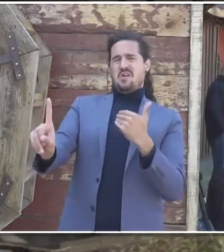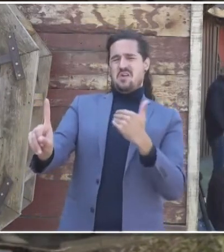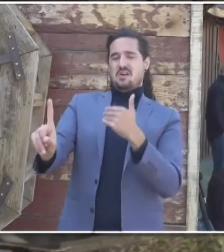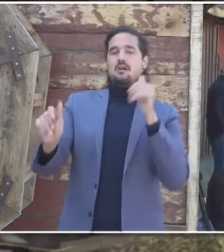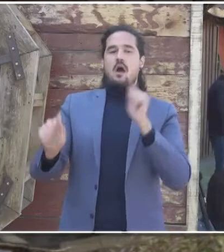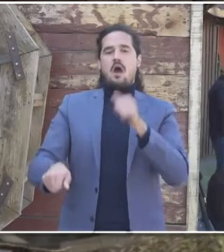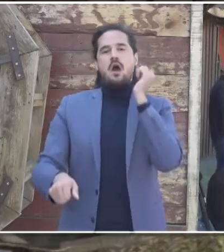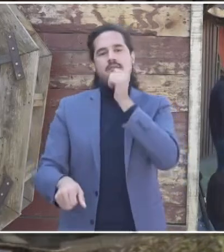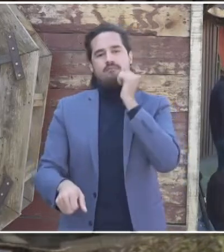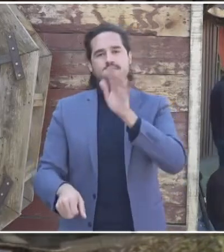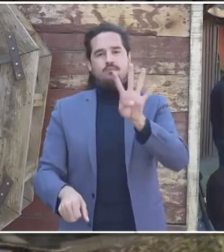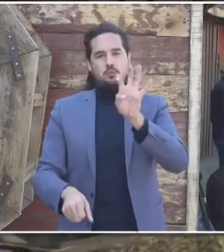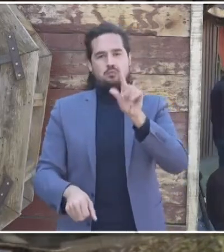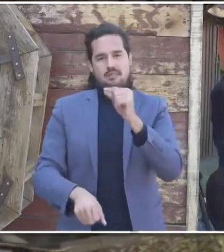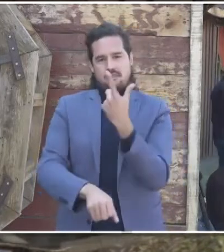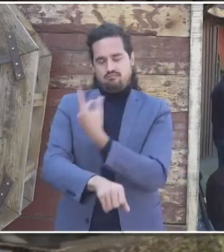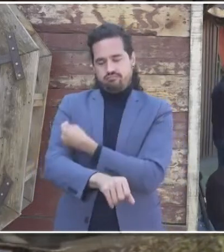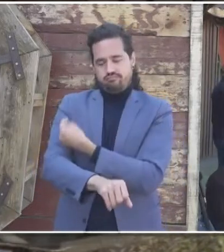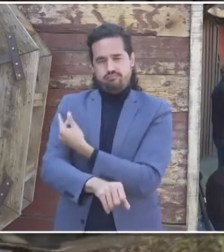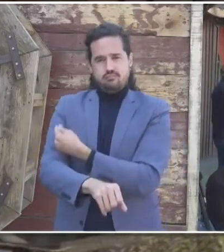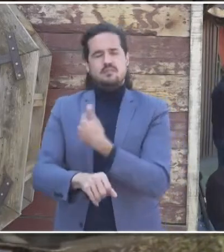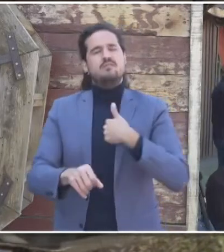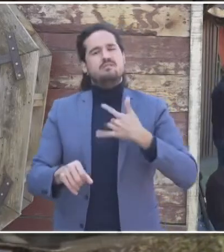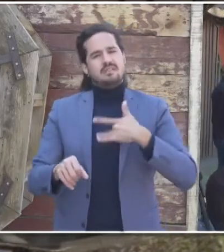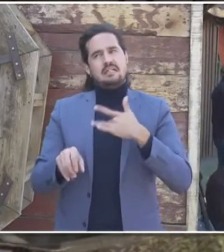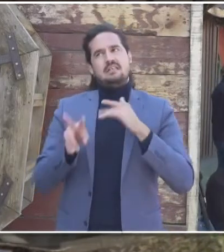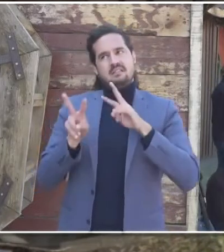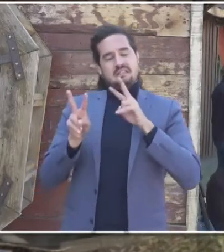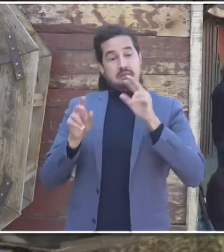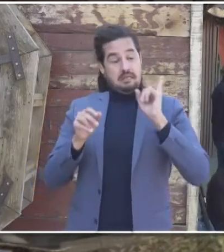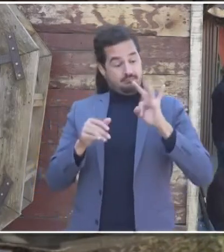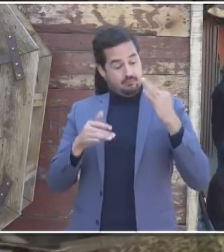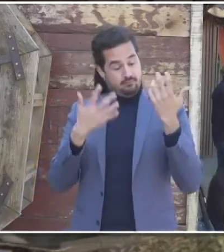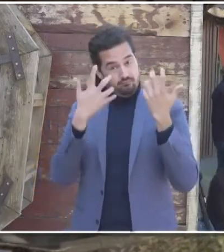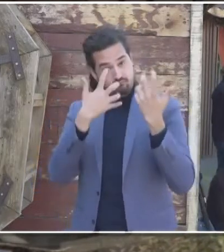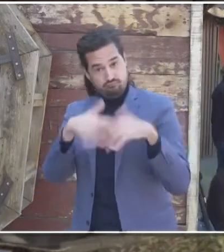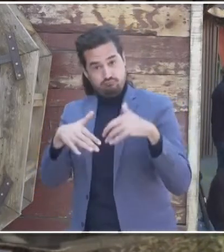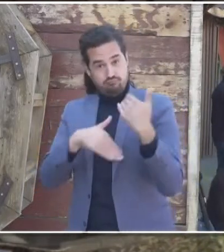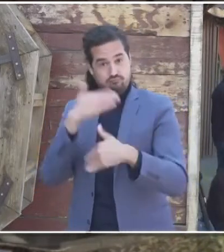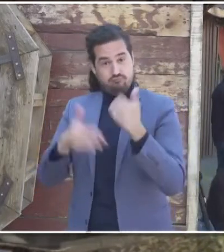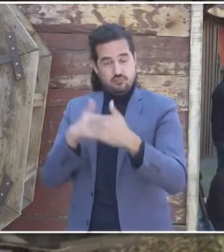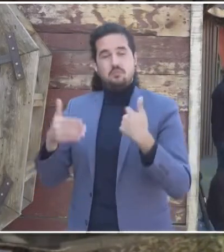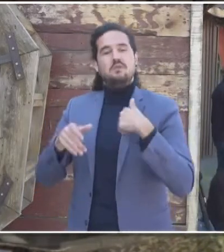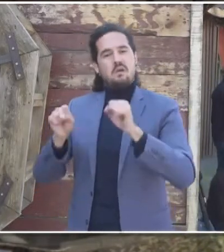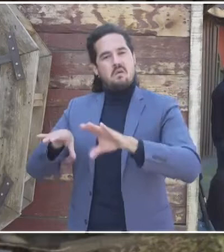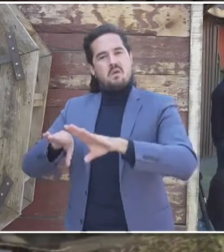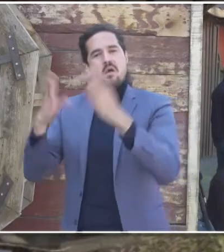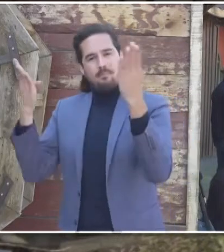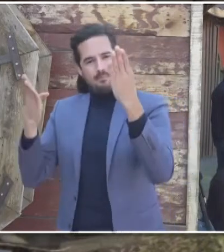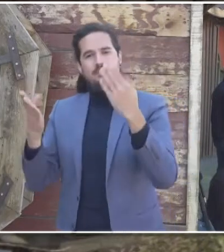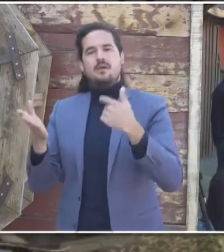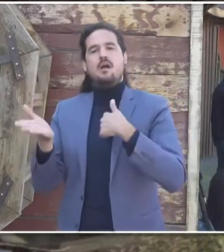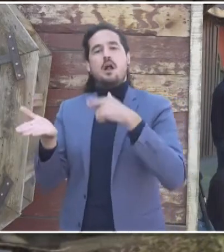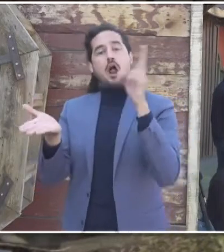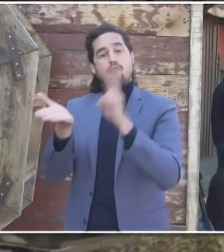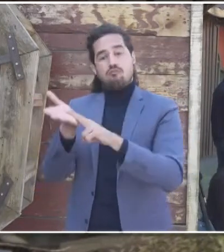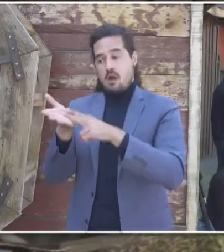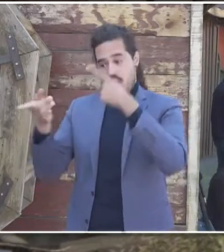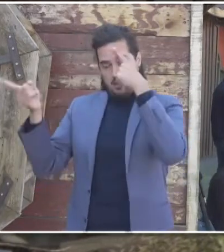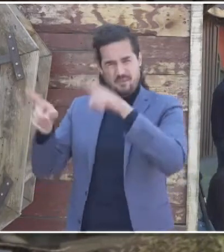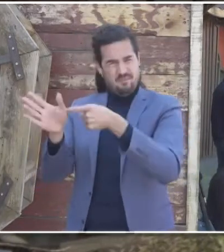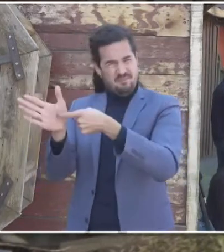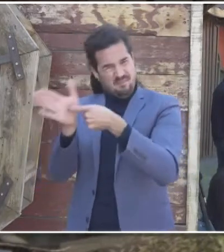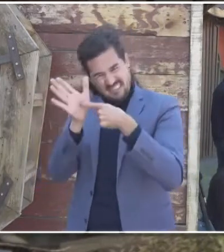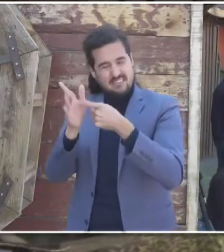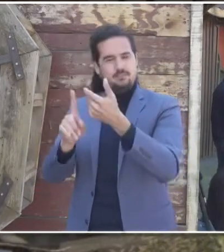get it done before the 18th, but that's when we contractually have demanded it. Can I ask if those doses come out of